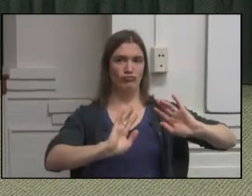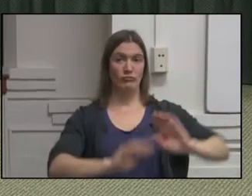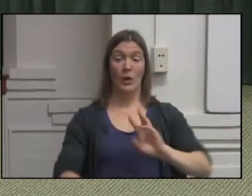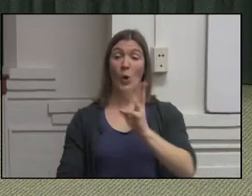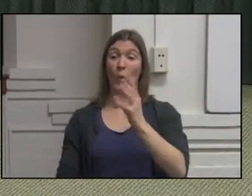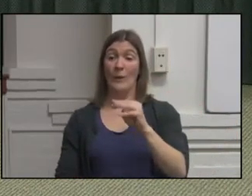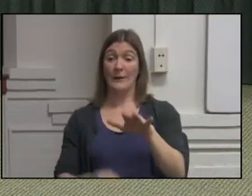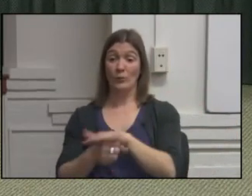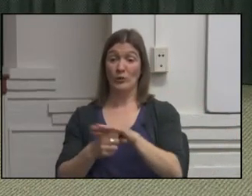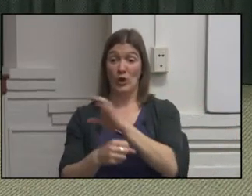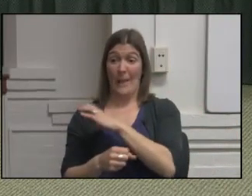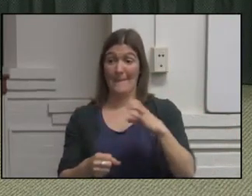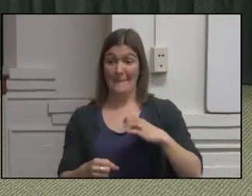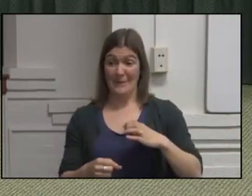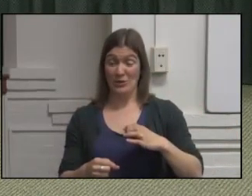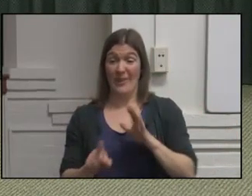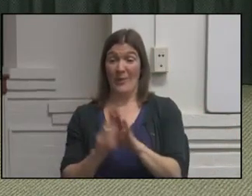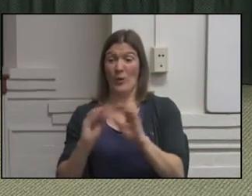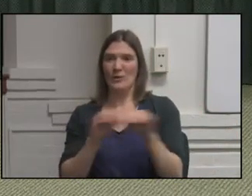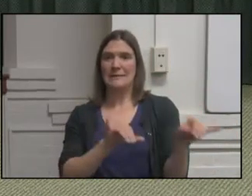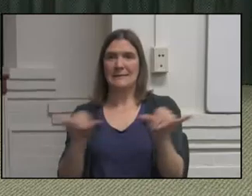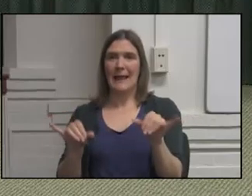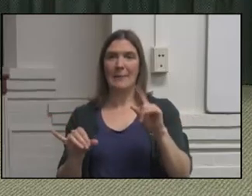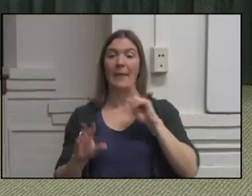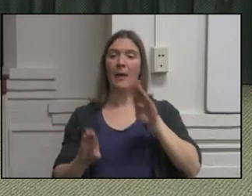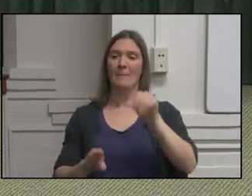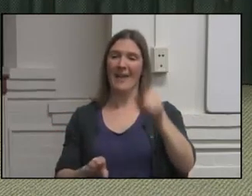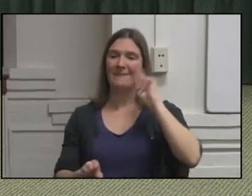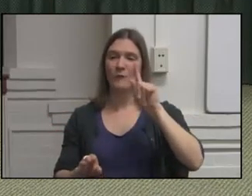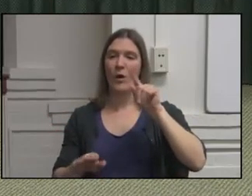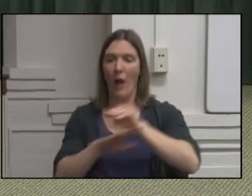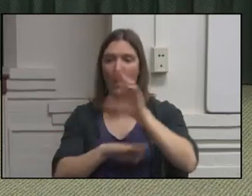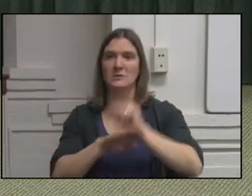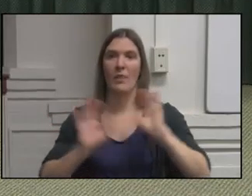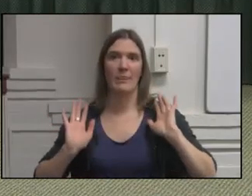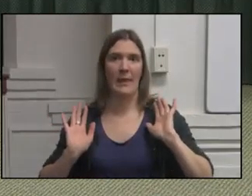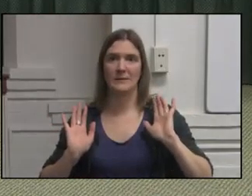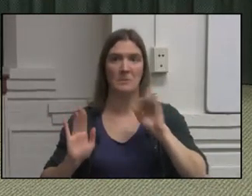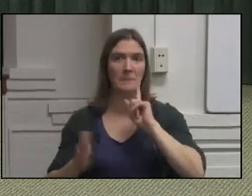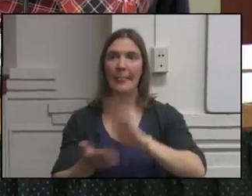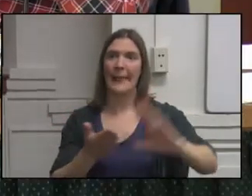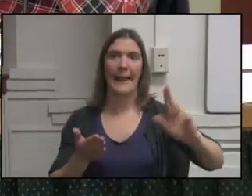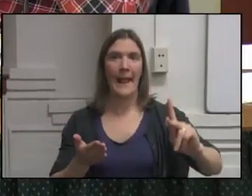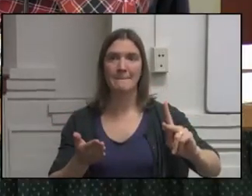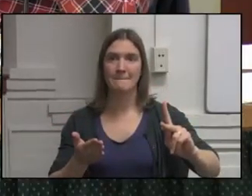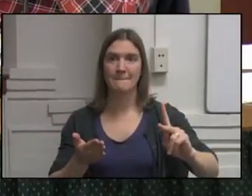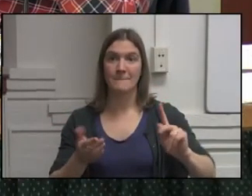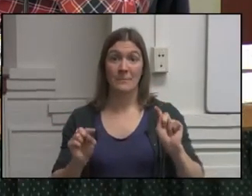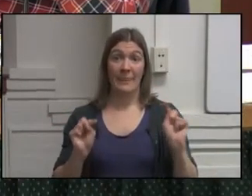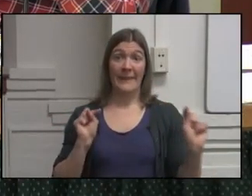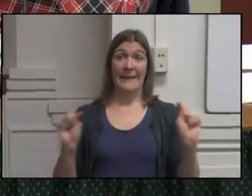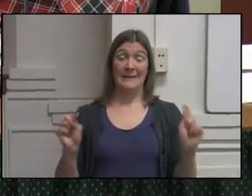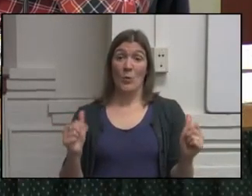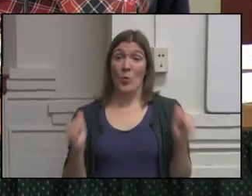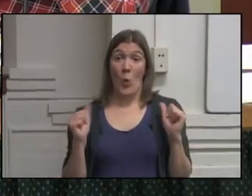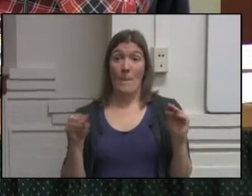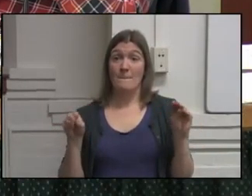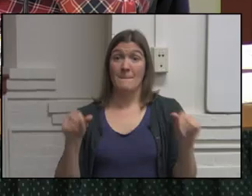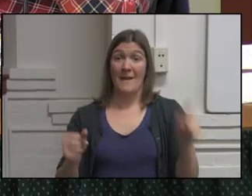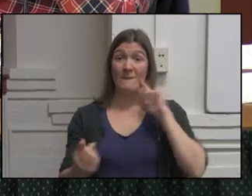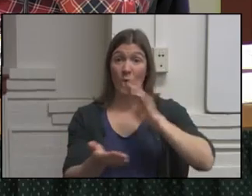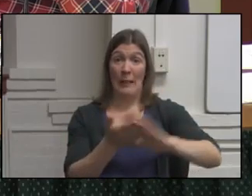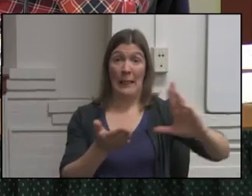Regional Commission organization is the same. So I know that neither one of those entities will